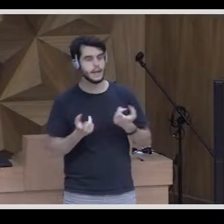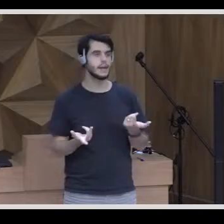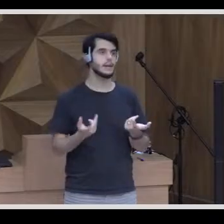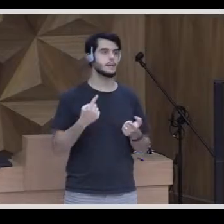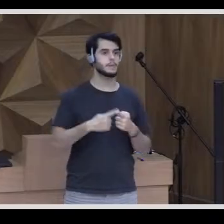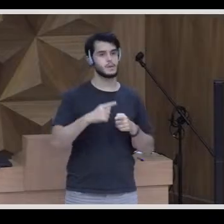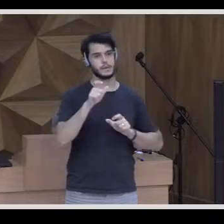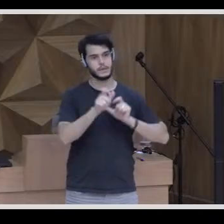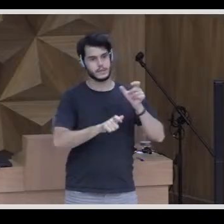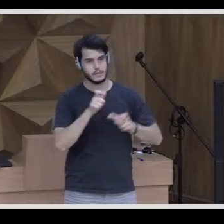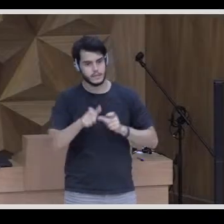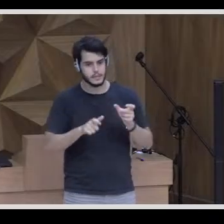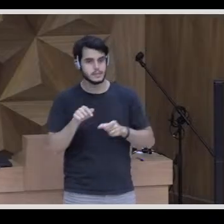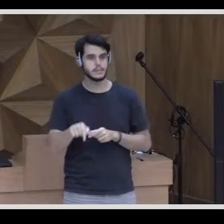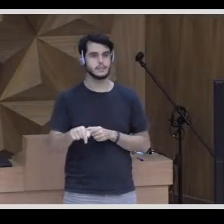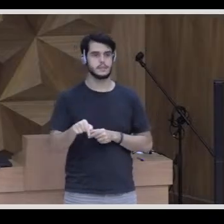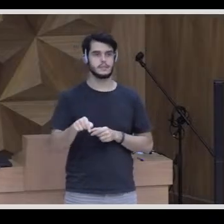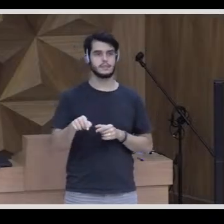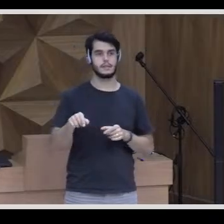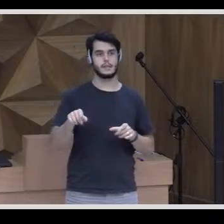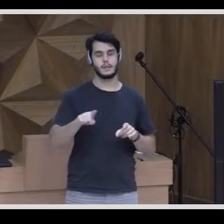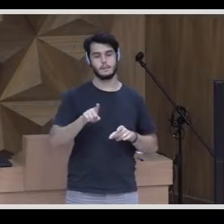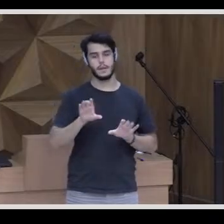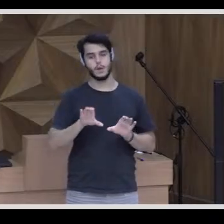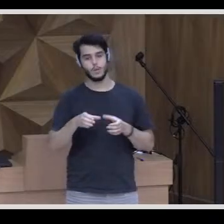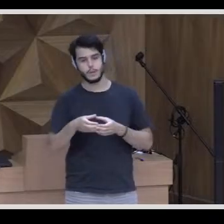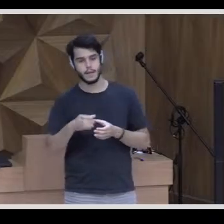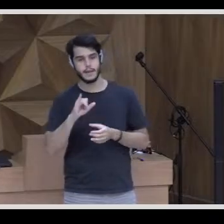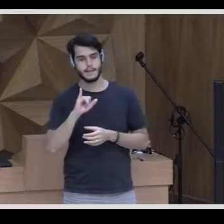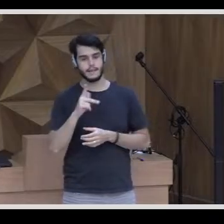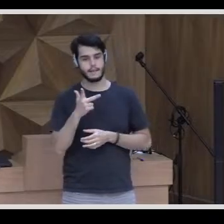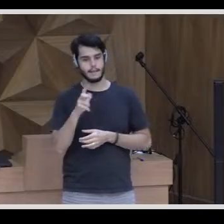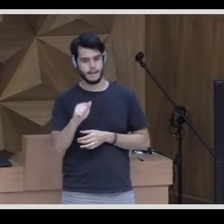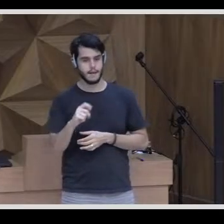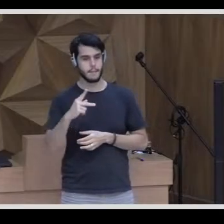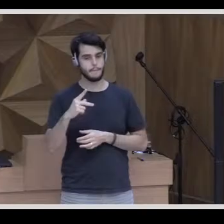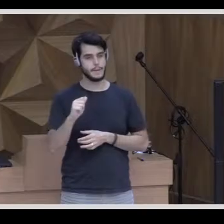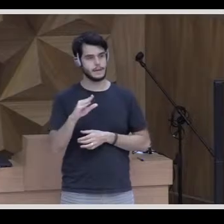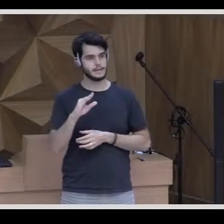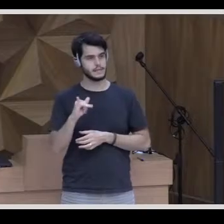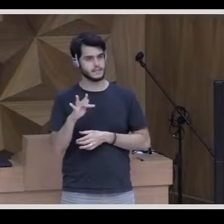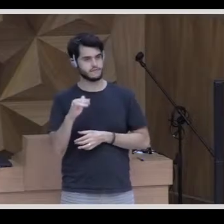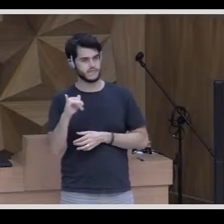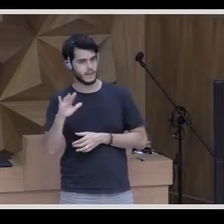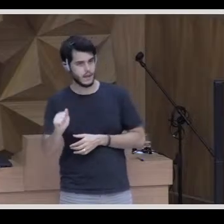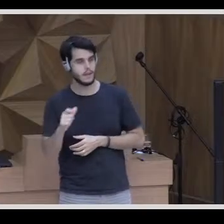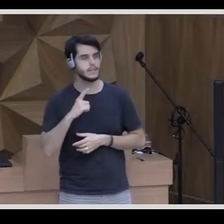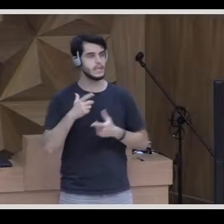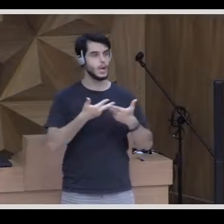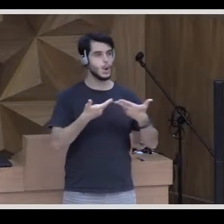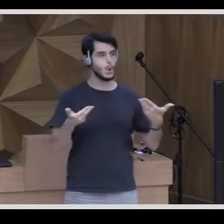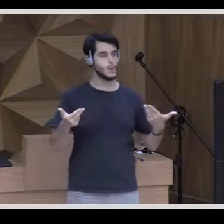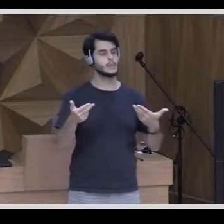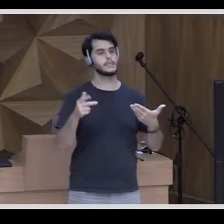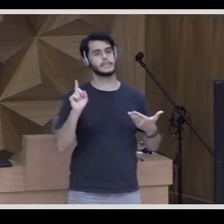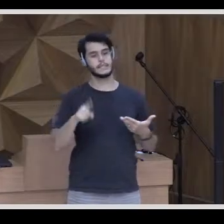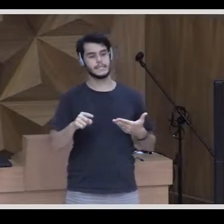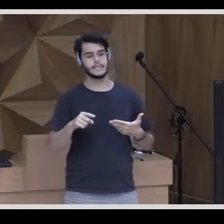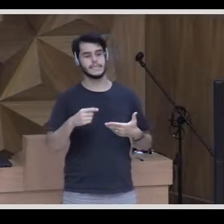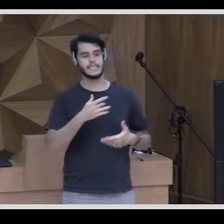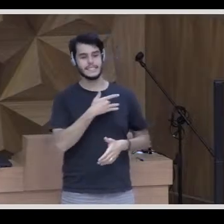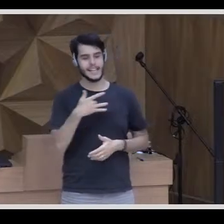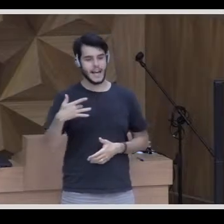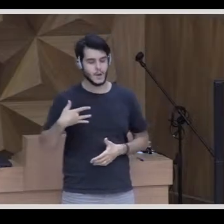Pacific communities have really poor health outcomes as opposed to other parts of the population in New Zealand. So we were still sort